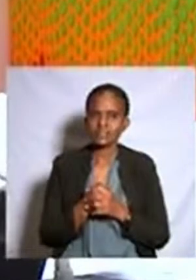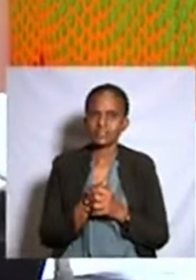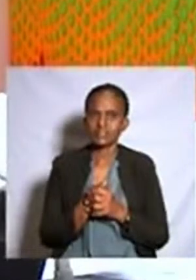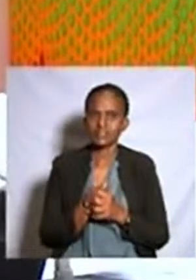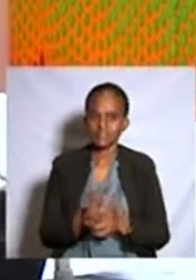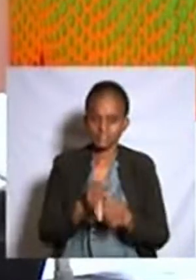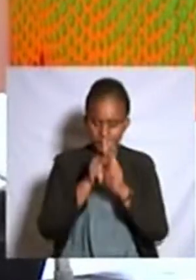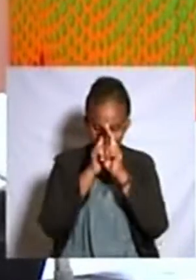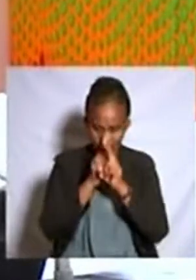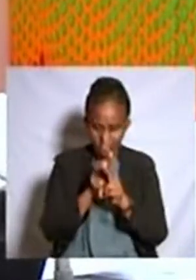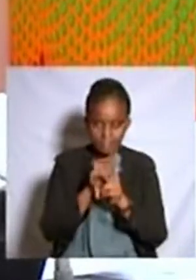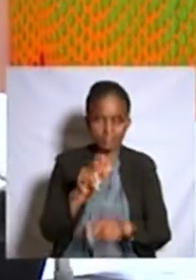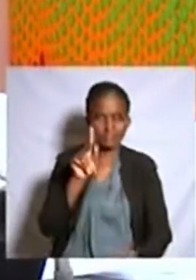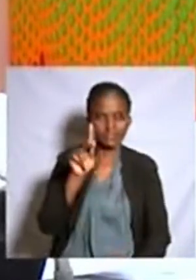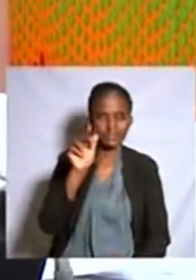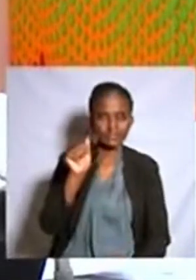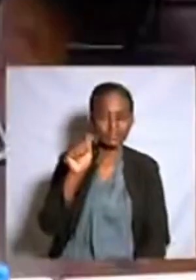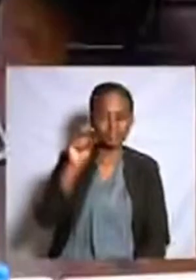Honorable Kampiongo.